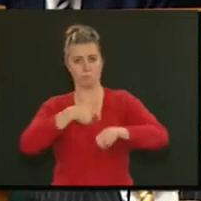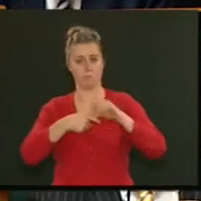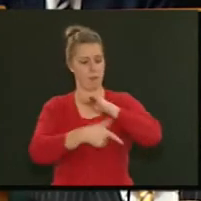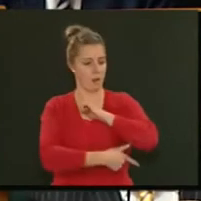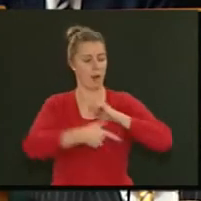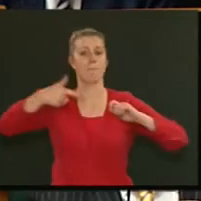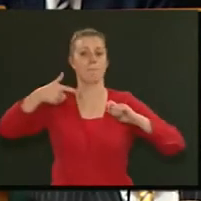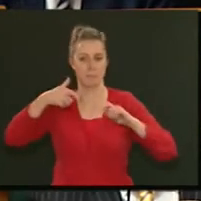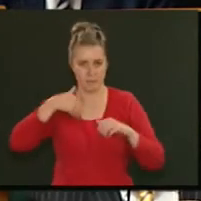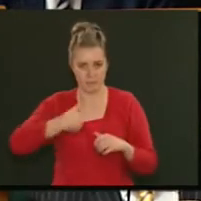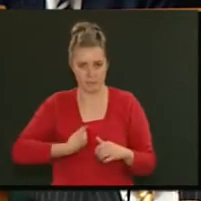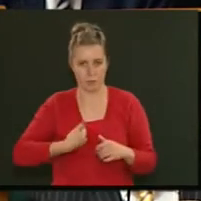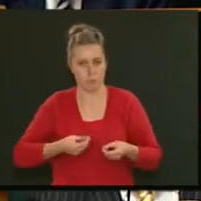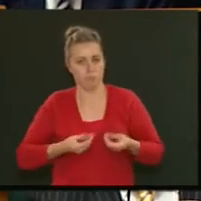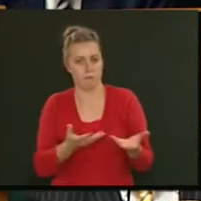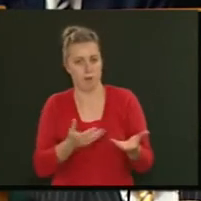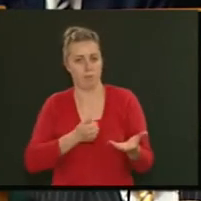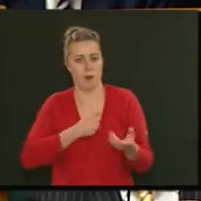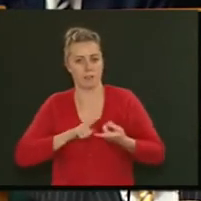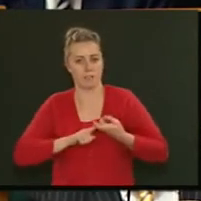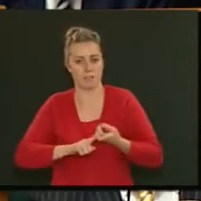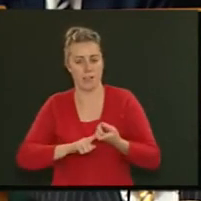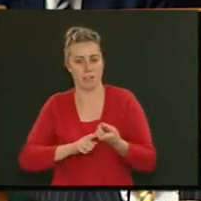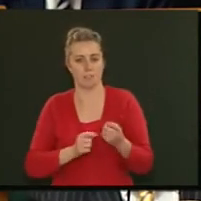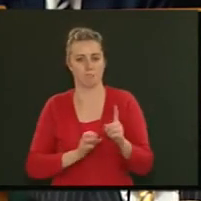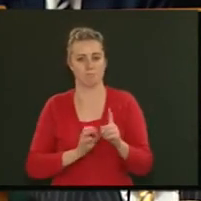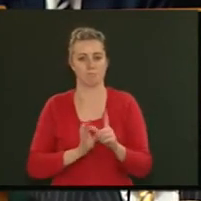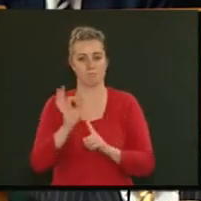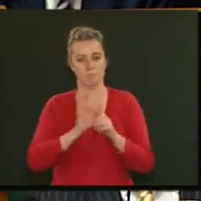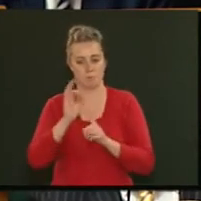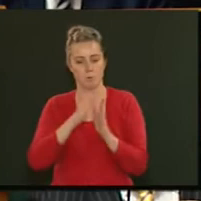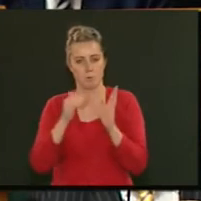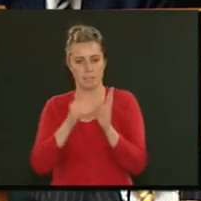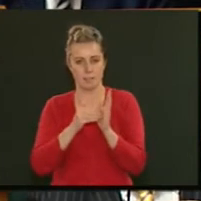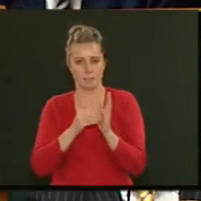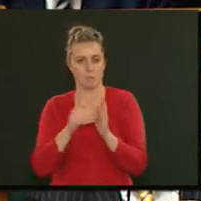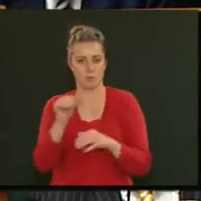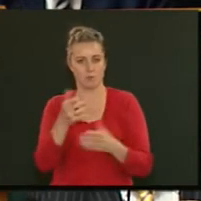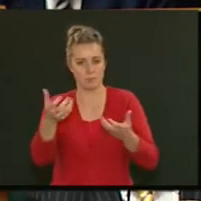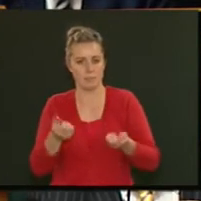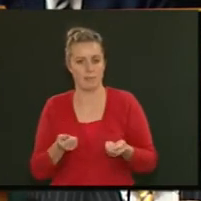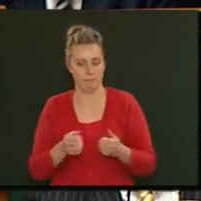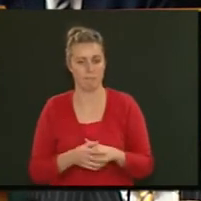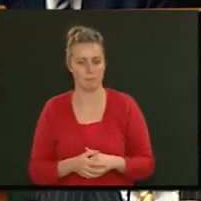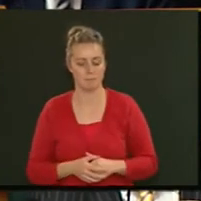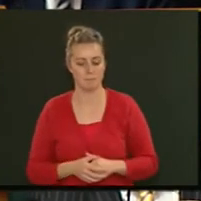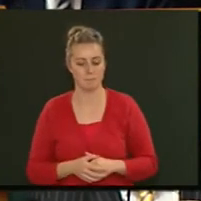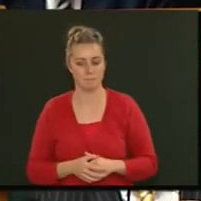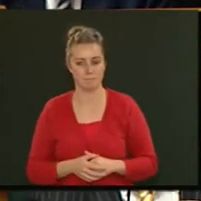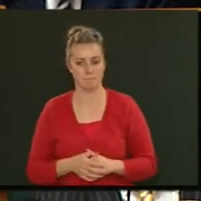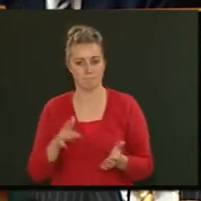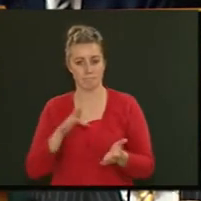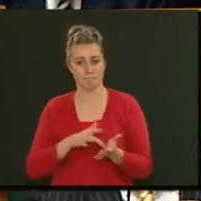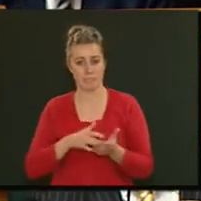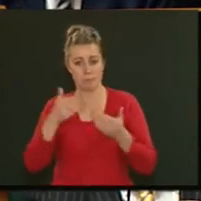of the past and provide for the sustained prosperity that New Zealanders deserve. The medium-term